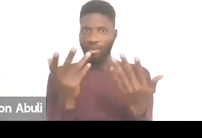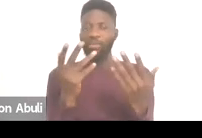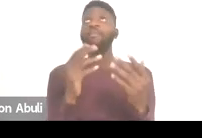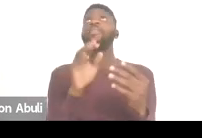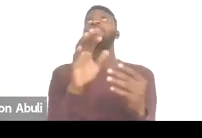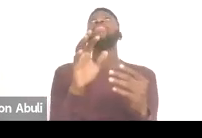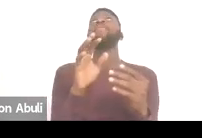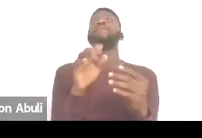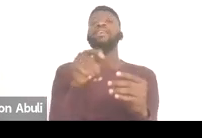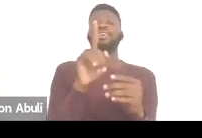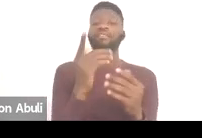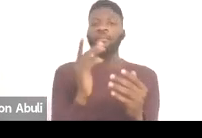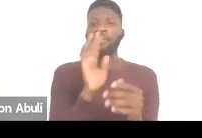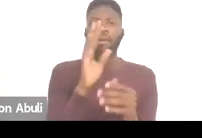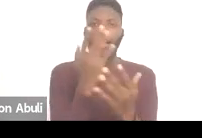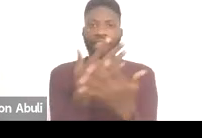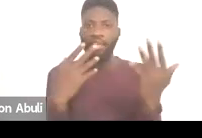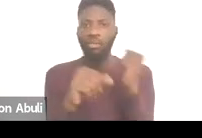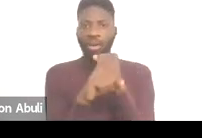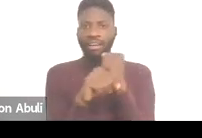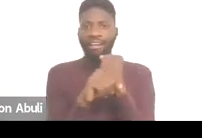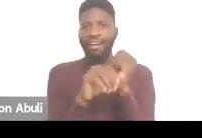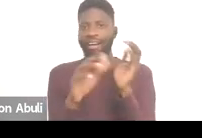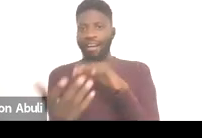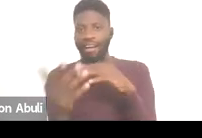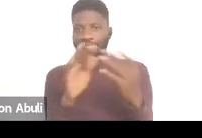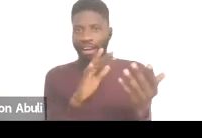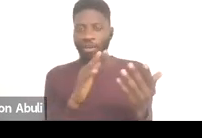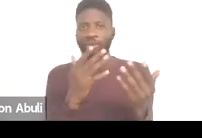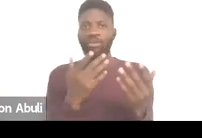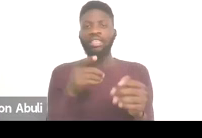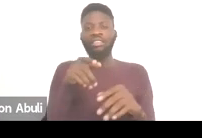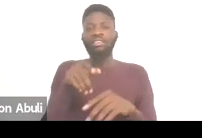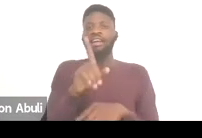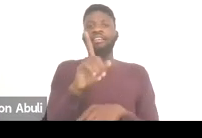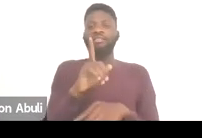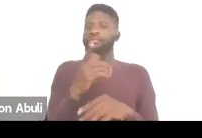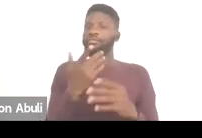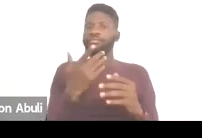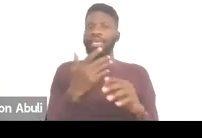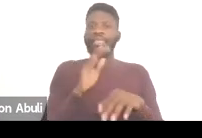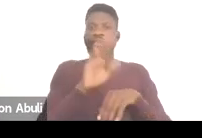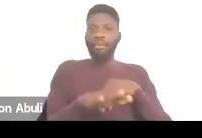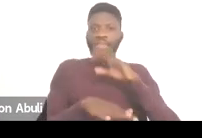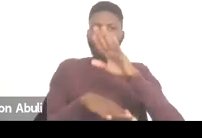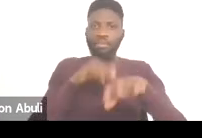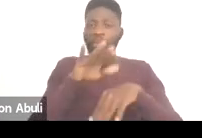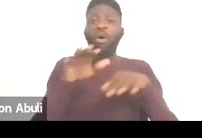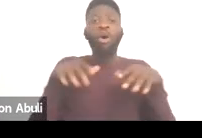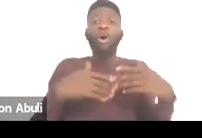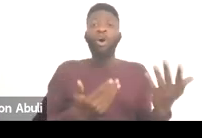how you do your things. Are you a step person, or are you a person that just does anything and everything at the same